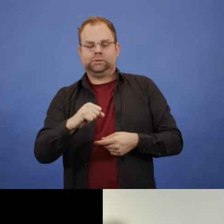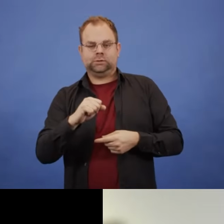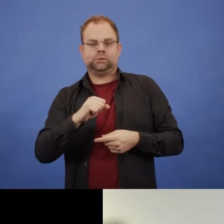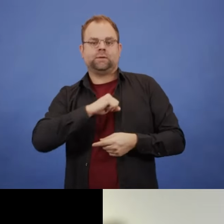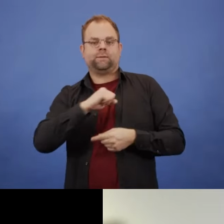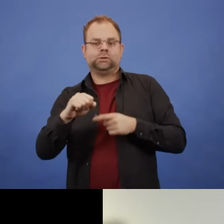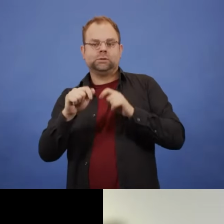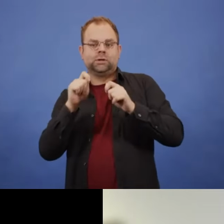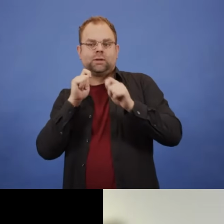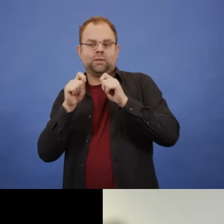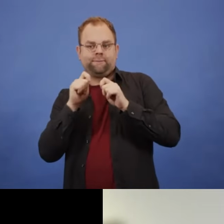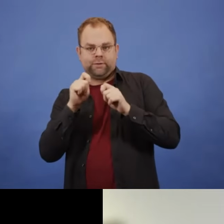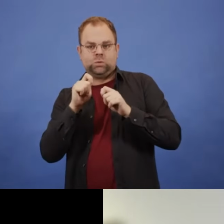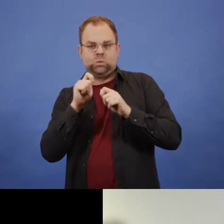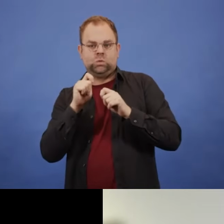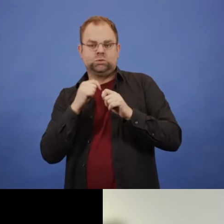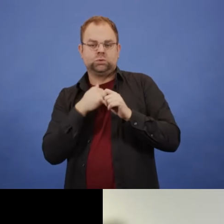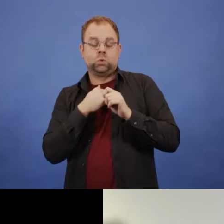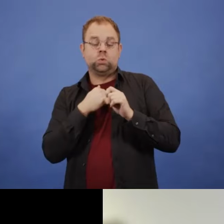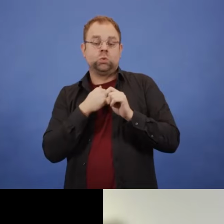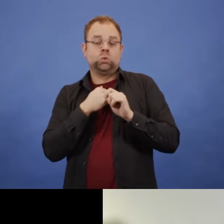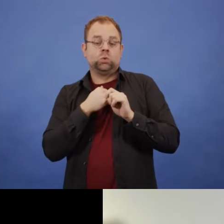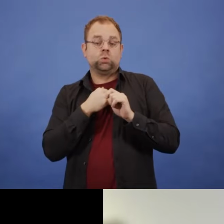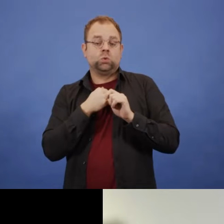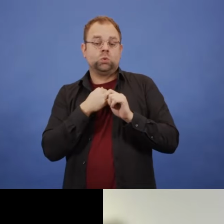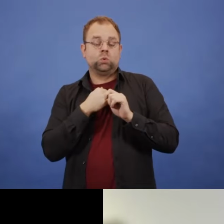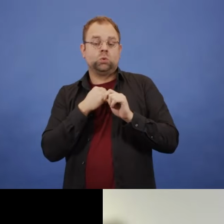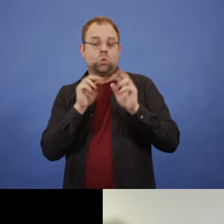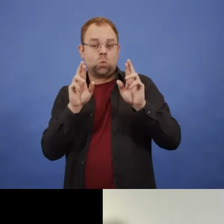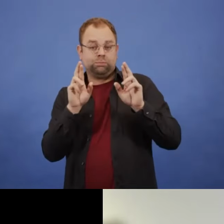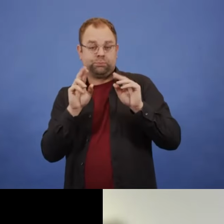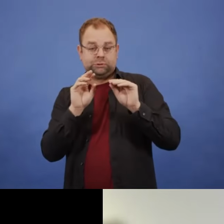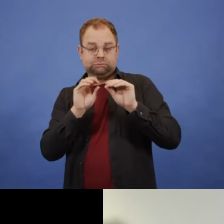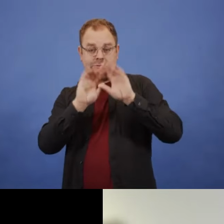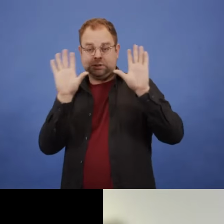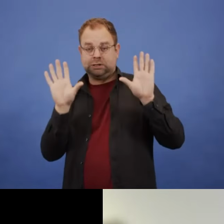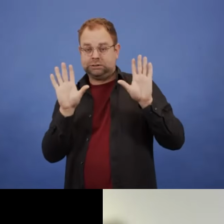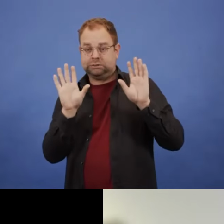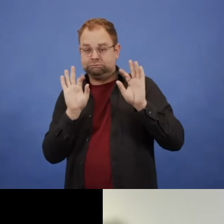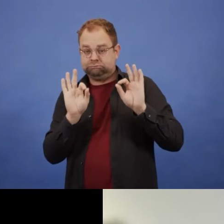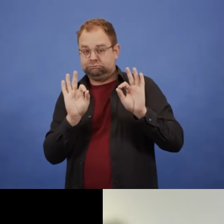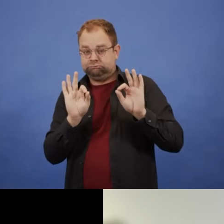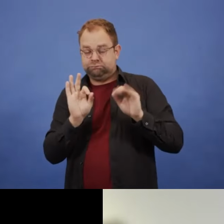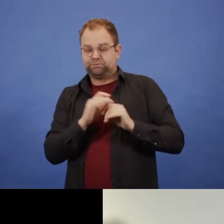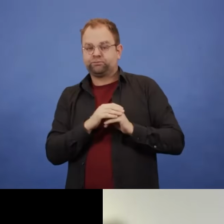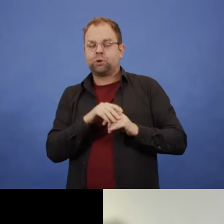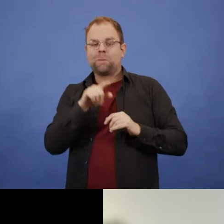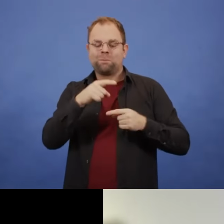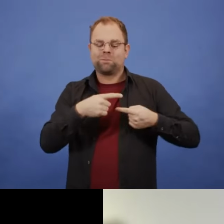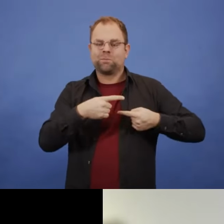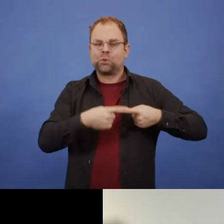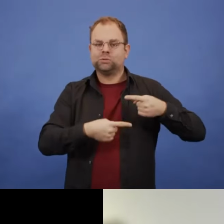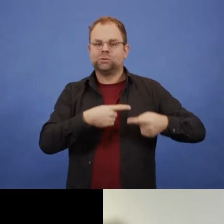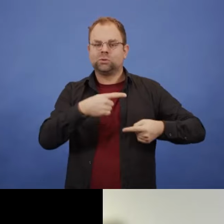Well, RSD procedural standards, you can go back to this document, and the RSD procedural standards say